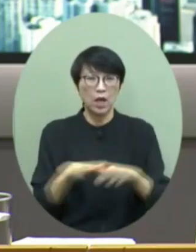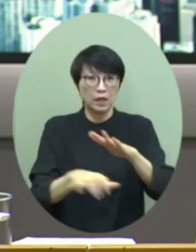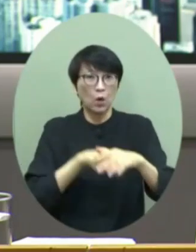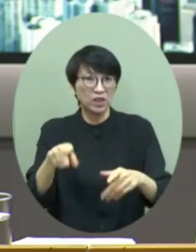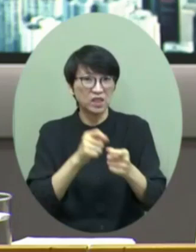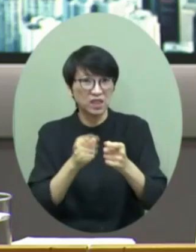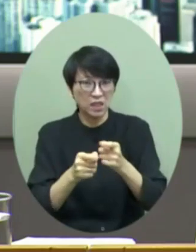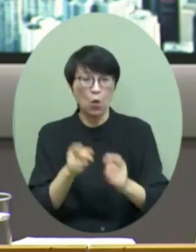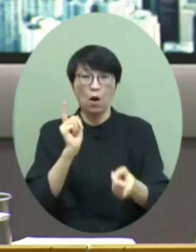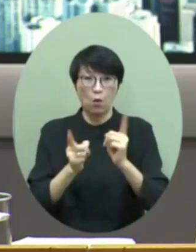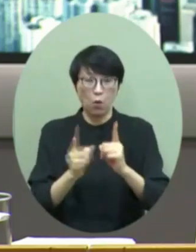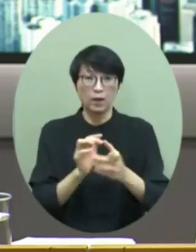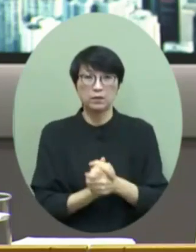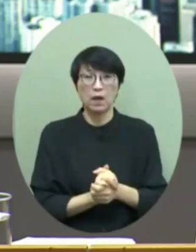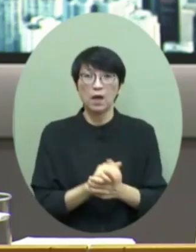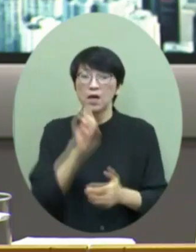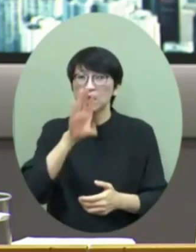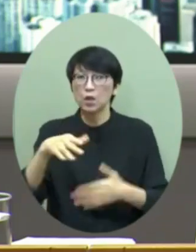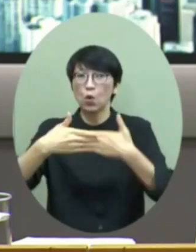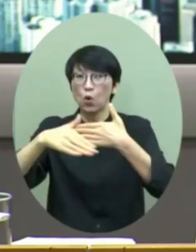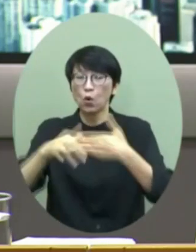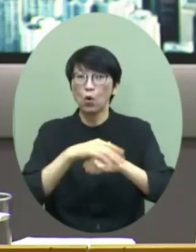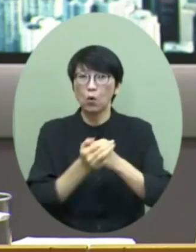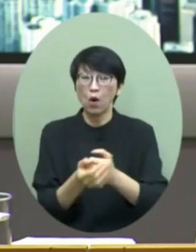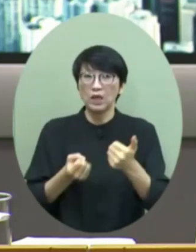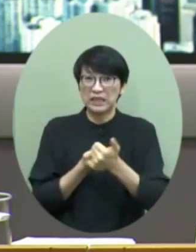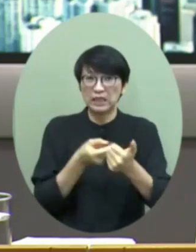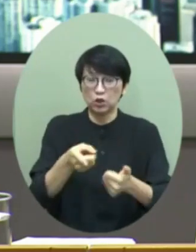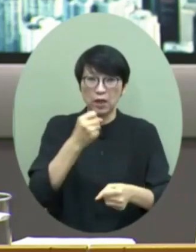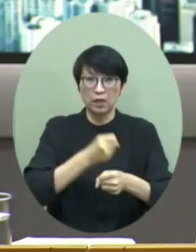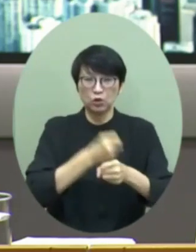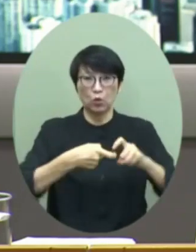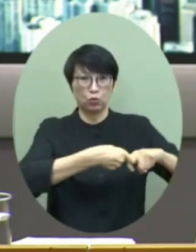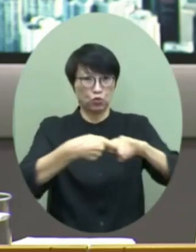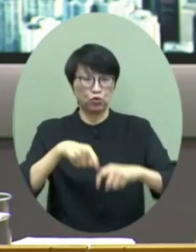article as a whole. So if you steals or spies such